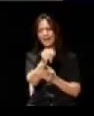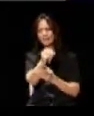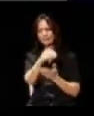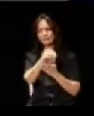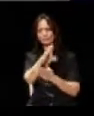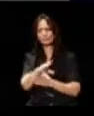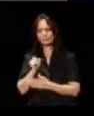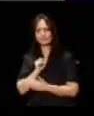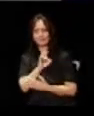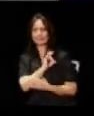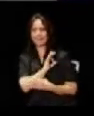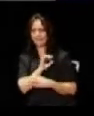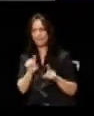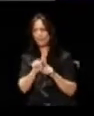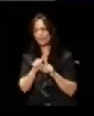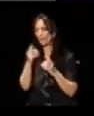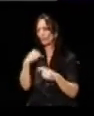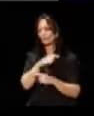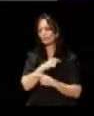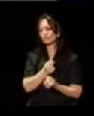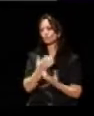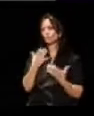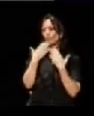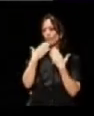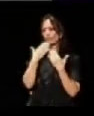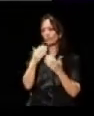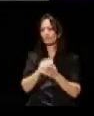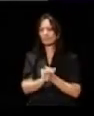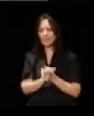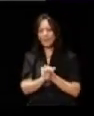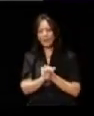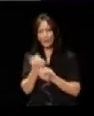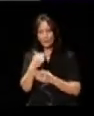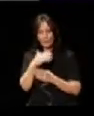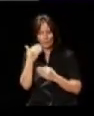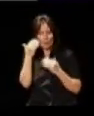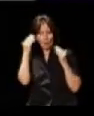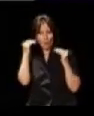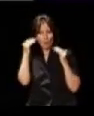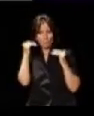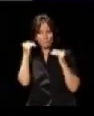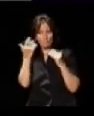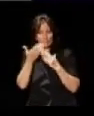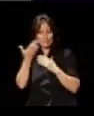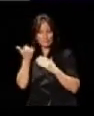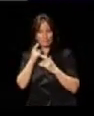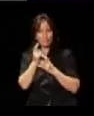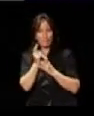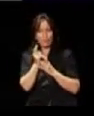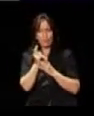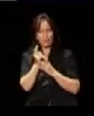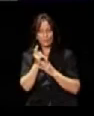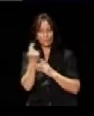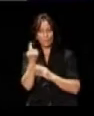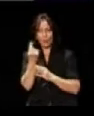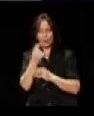and staff are very grateful. I hope that long after your tenure as mayor has passed, you will always feel great pride